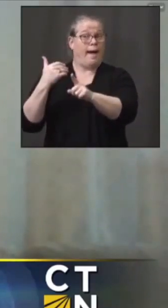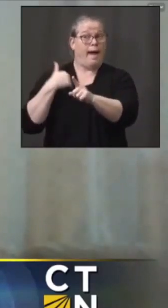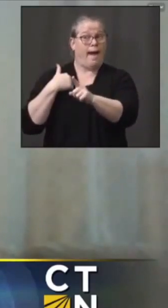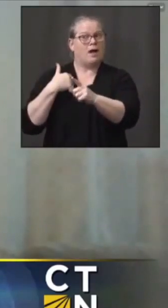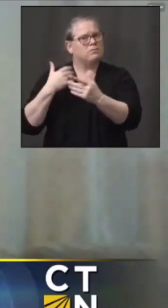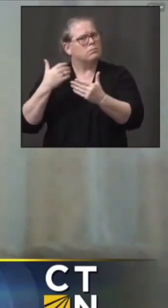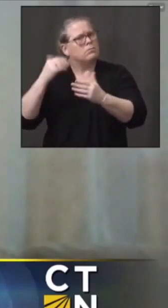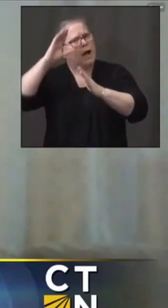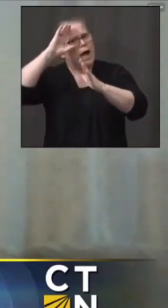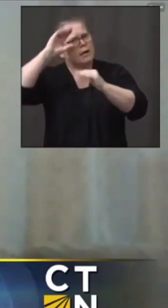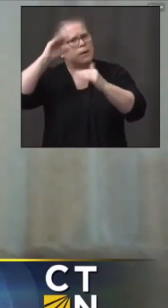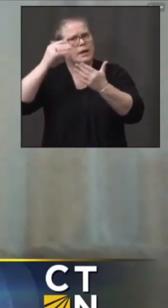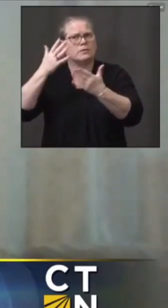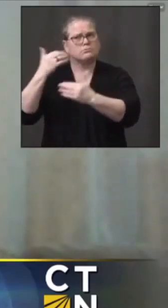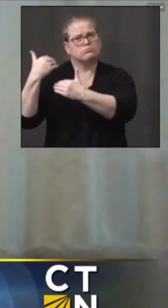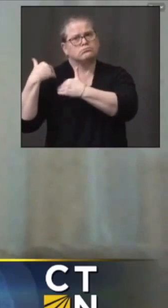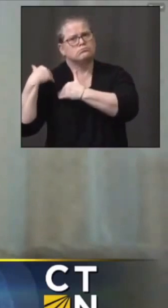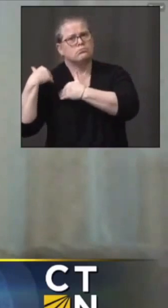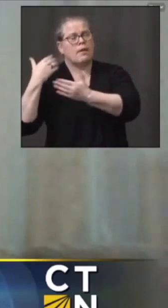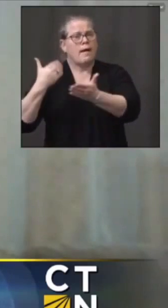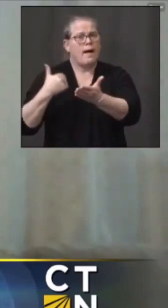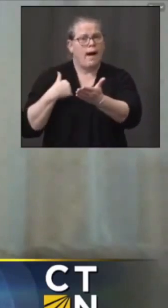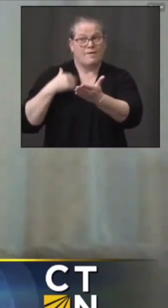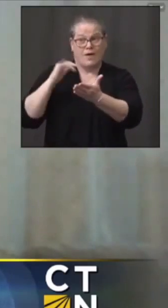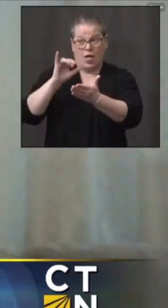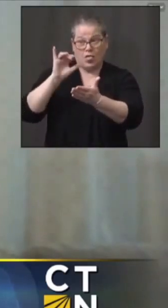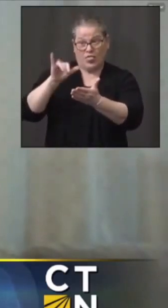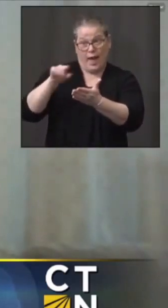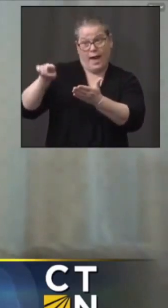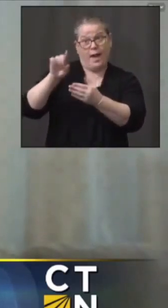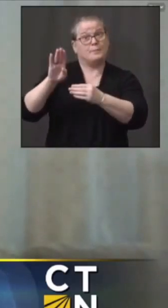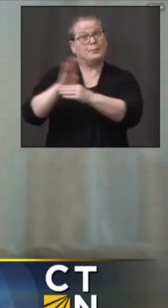these businesses are contributing to the problem.